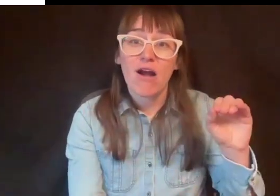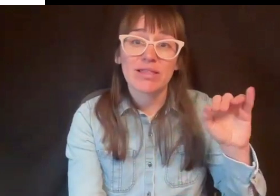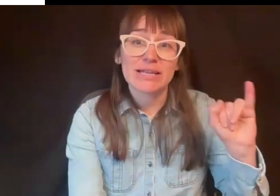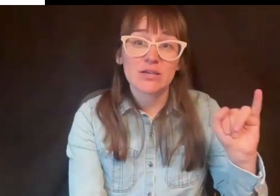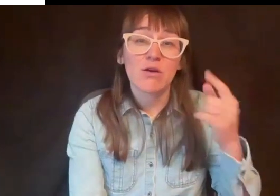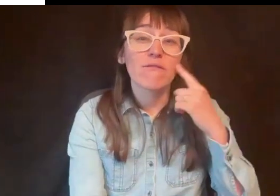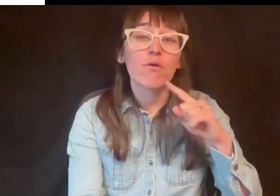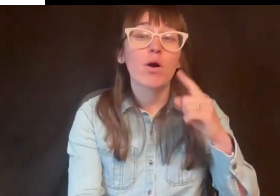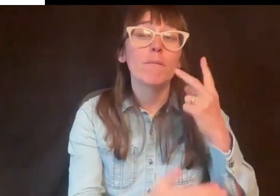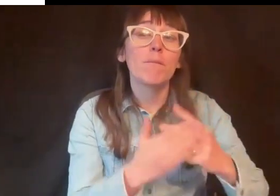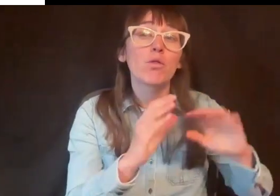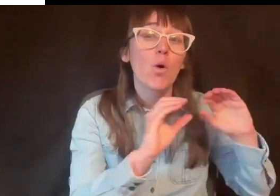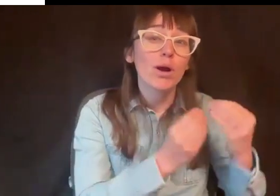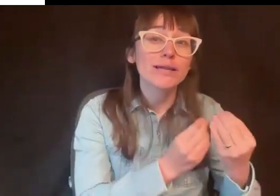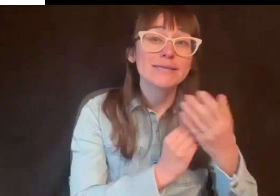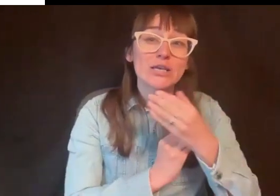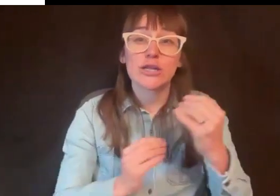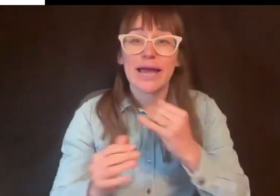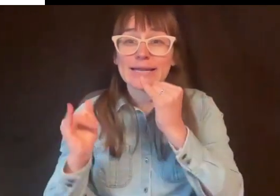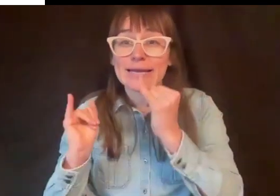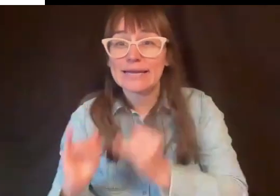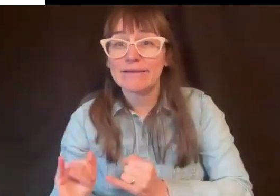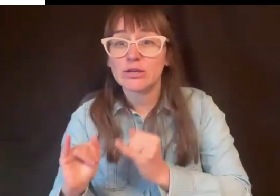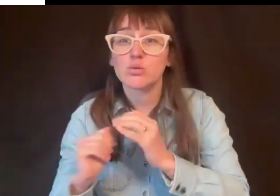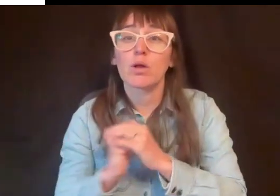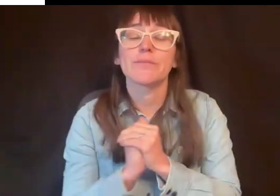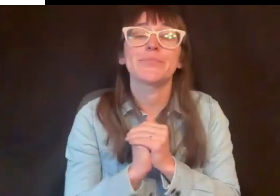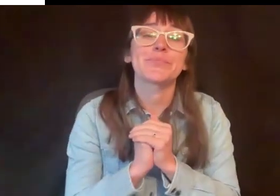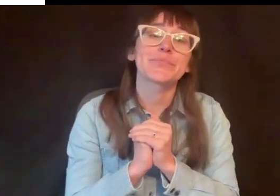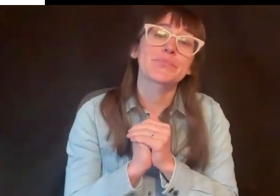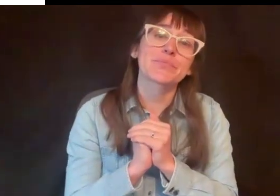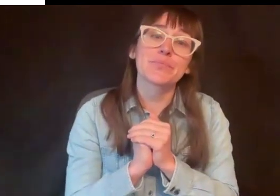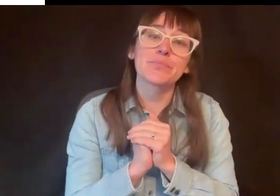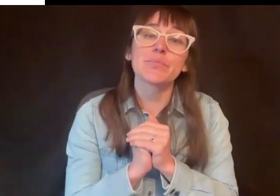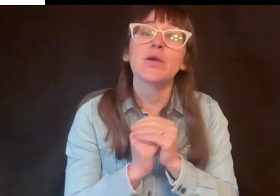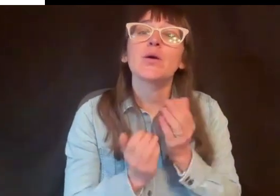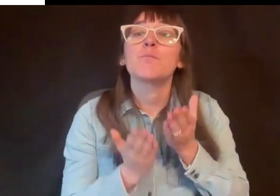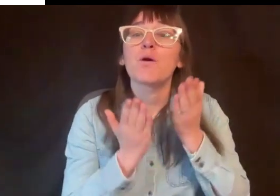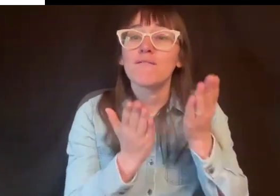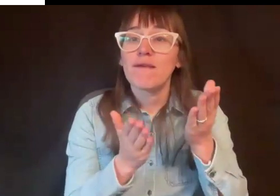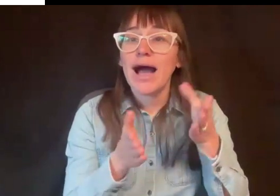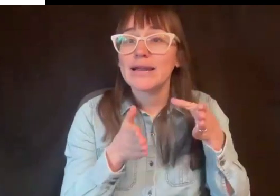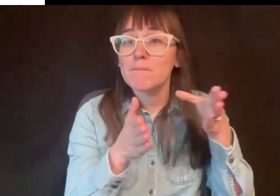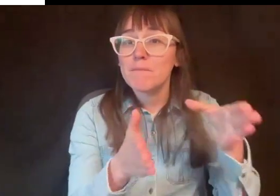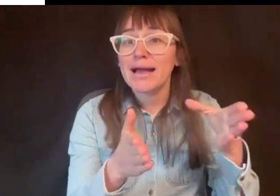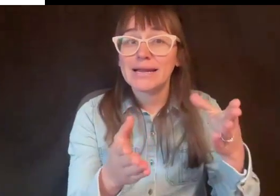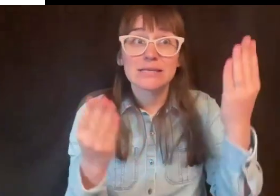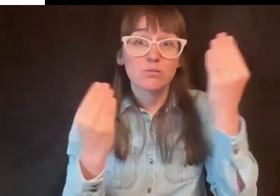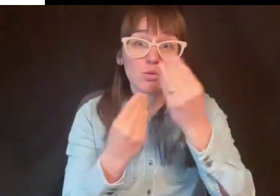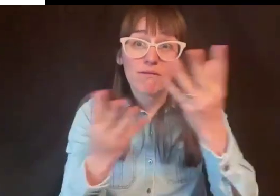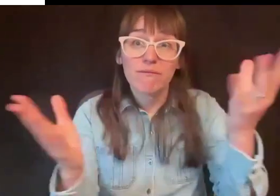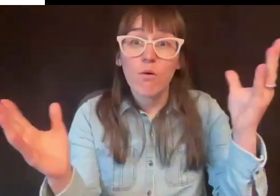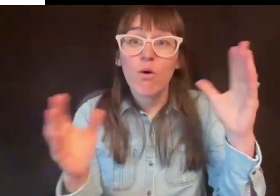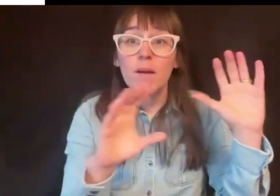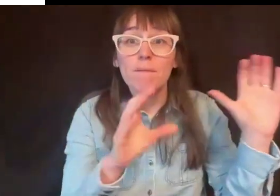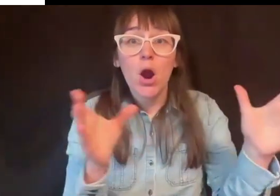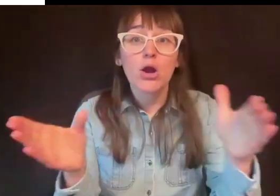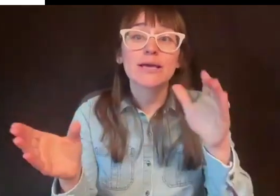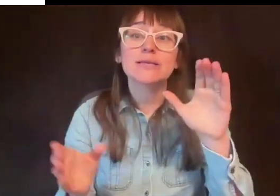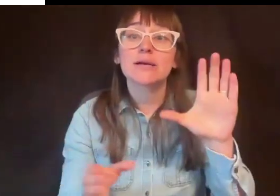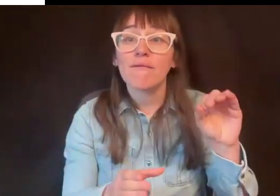organizational and individual levels. They include providing a mechanism for informing relevant parties of conflict of